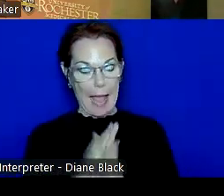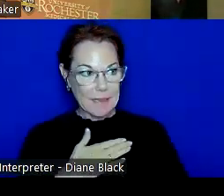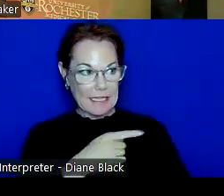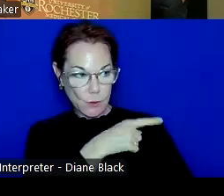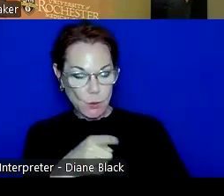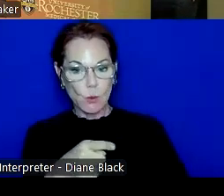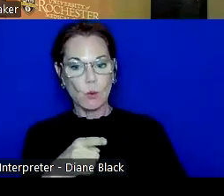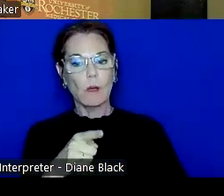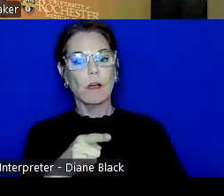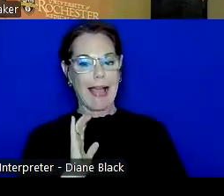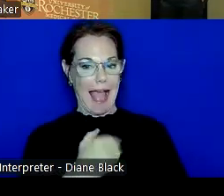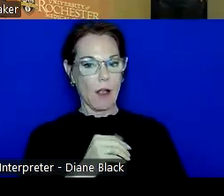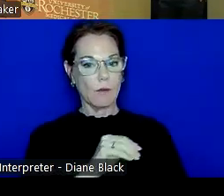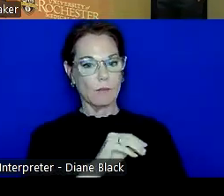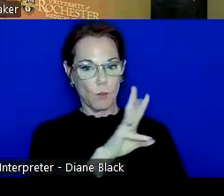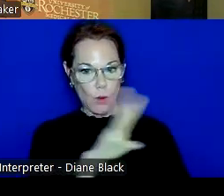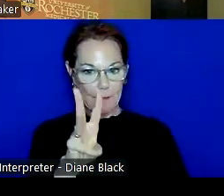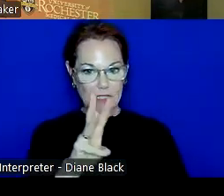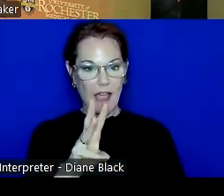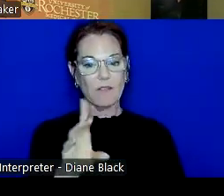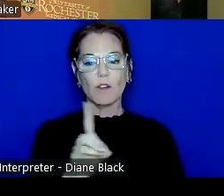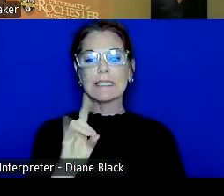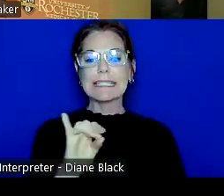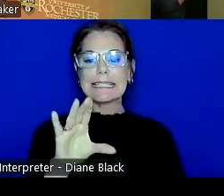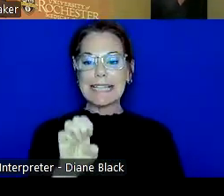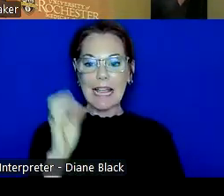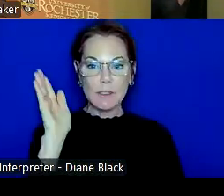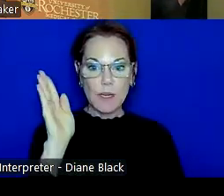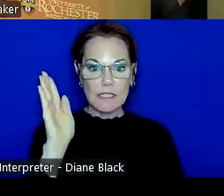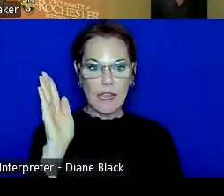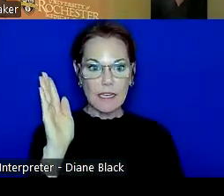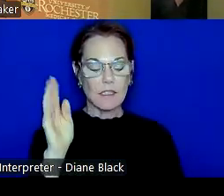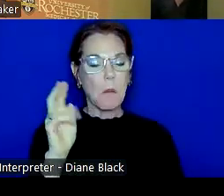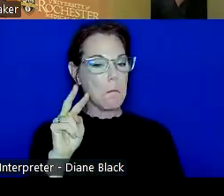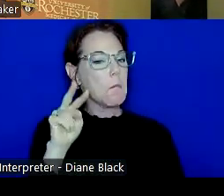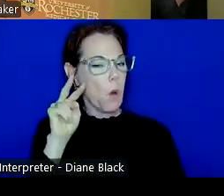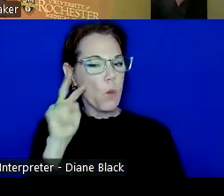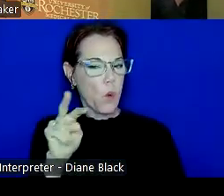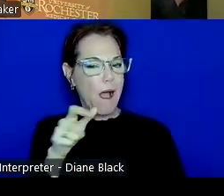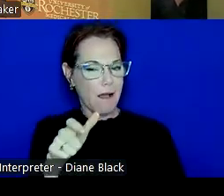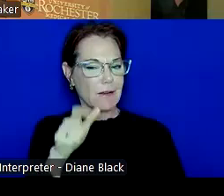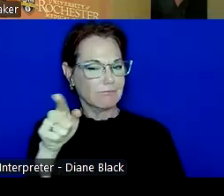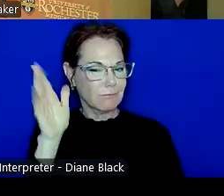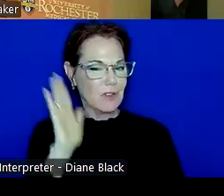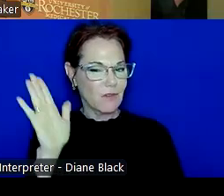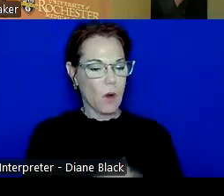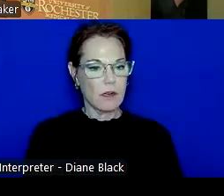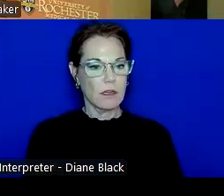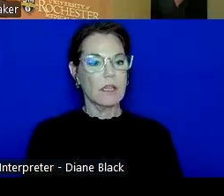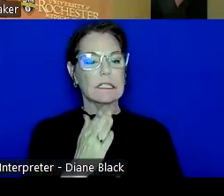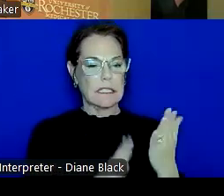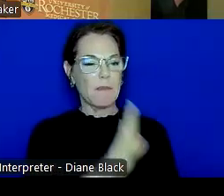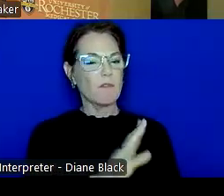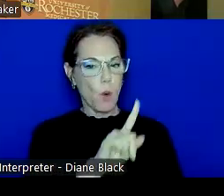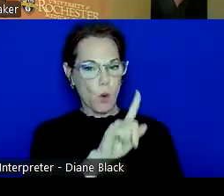and check out the DICE presentations that he has done in the past. Some of our questions that have come in will be answered with those